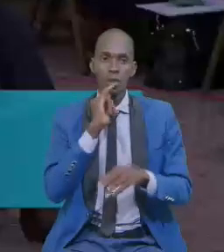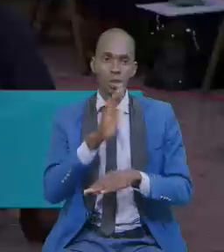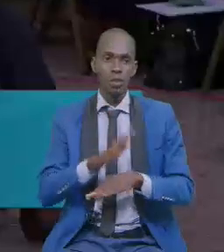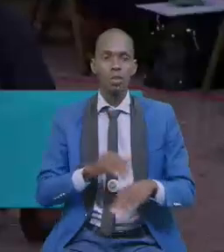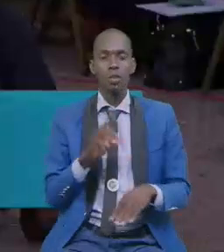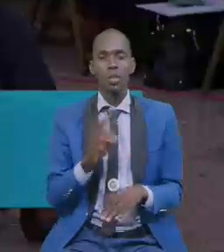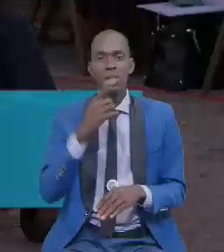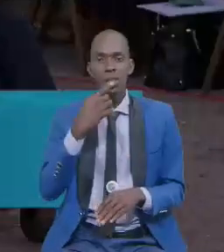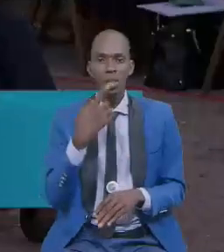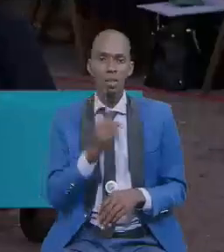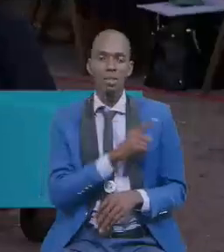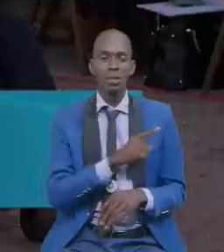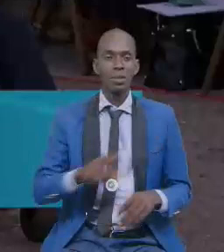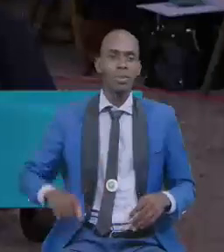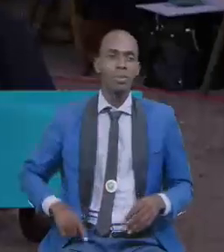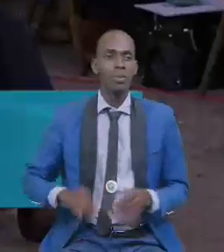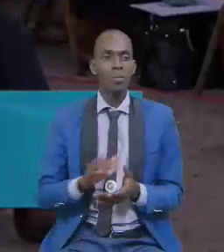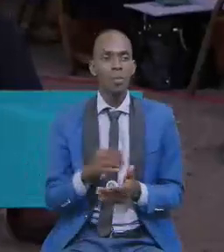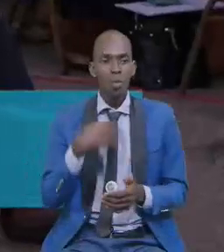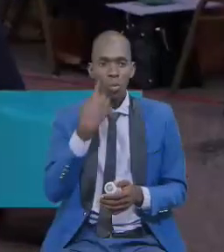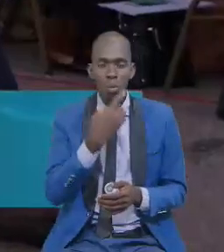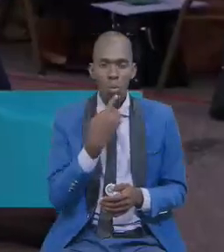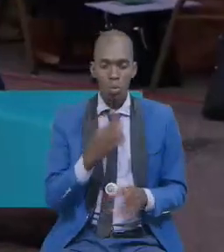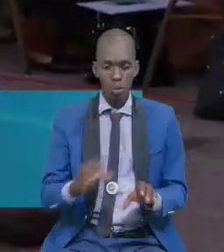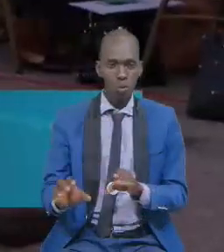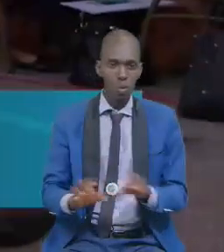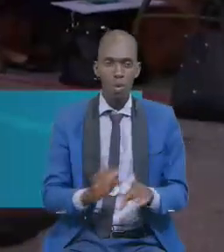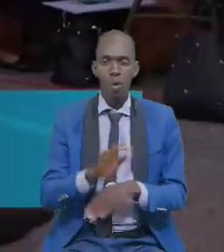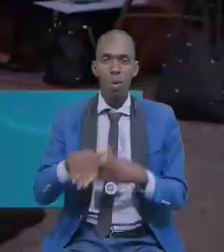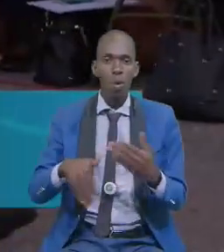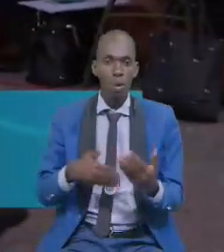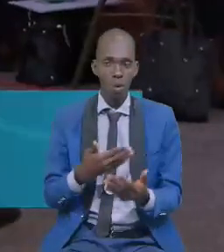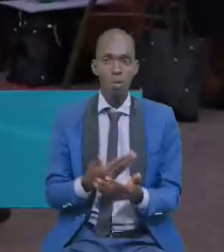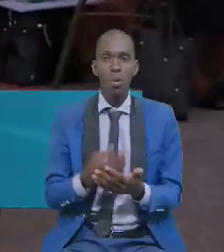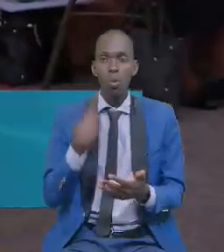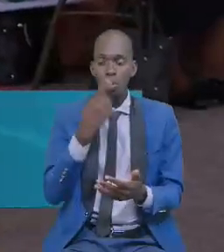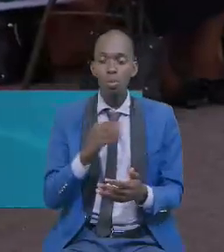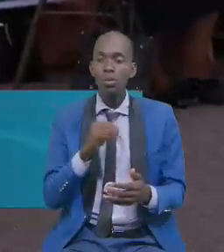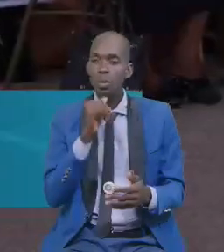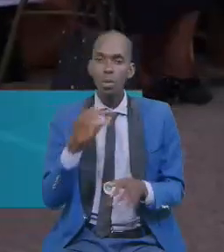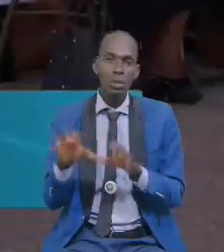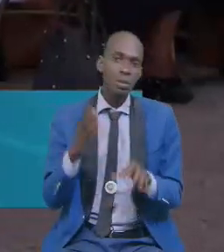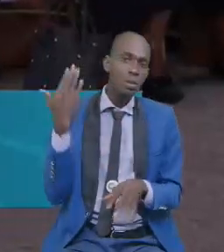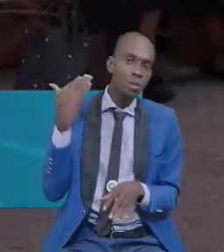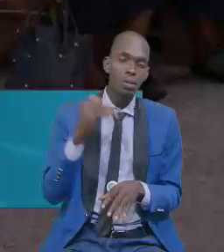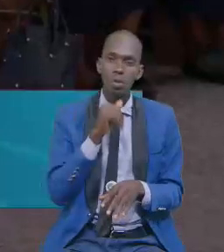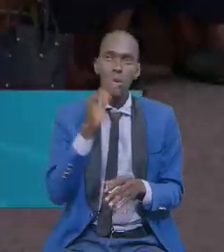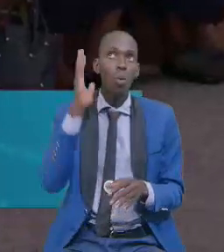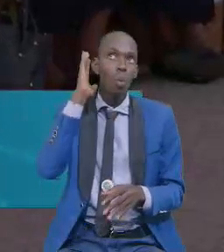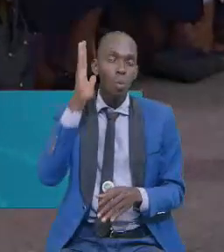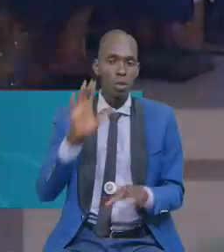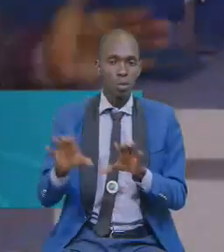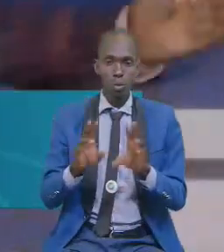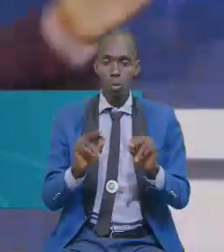says the Lord, who doeth, not only that he did, not only that he will do, who